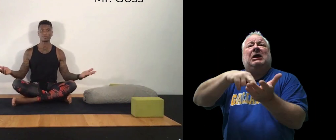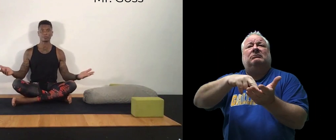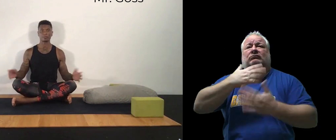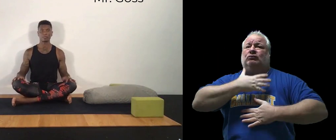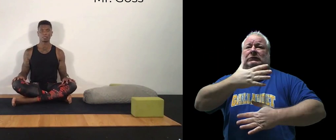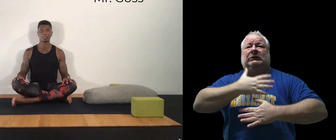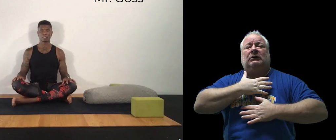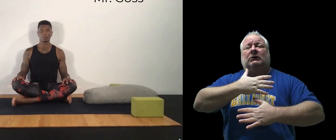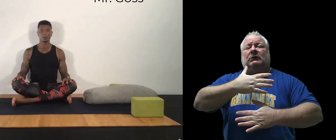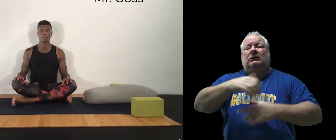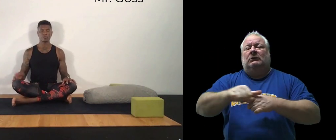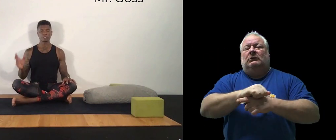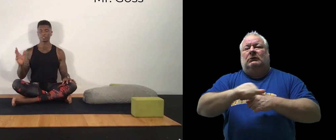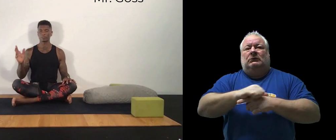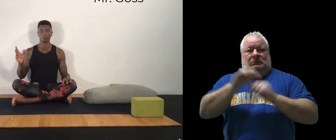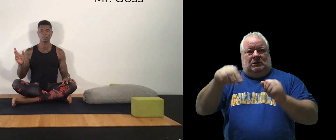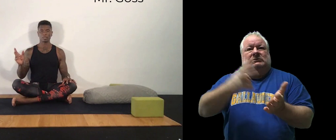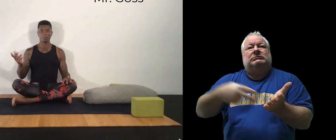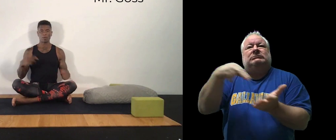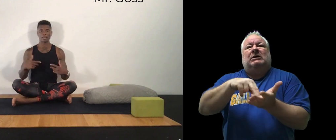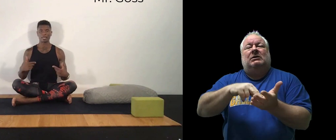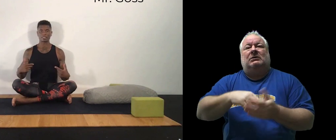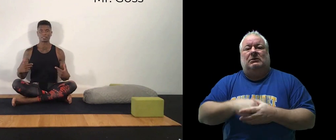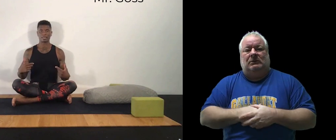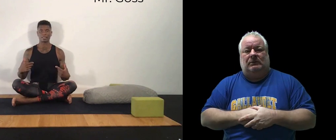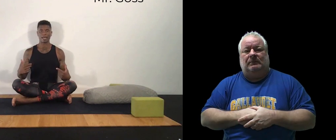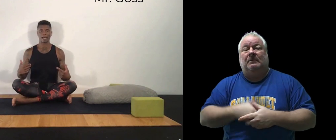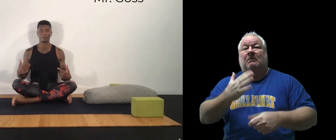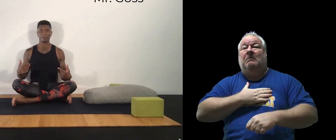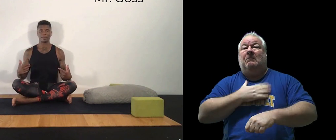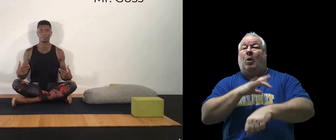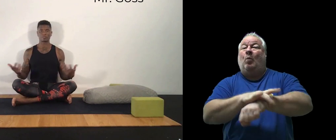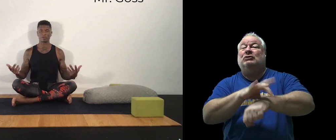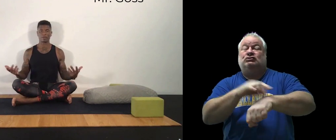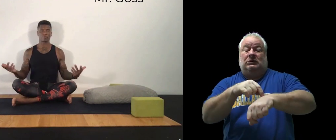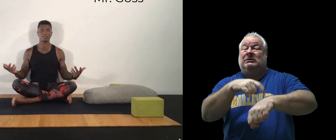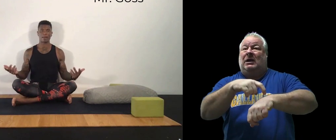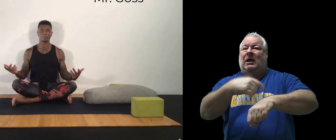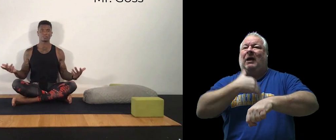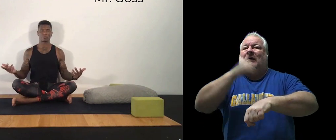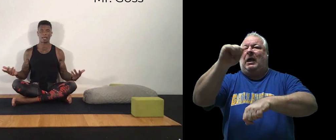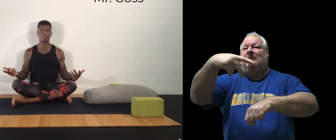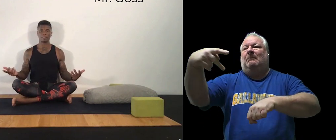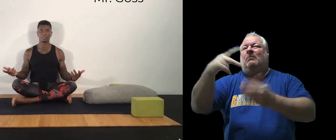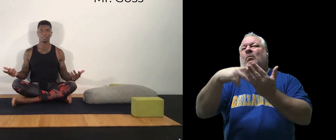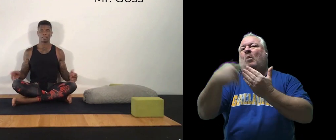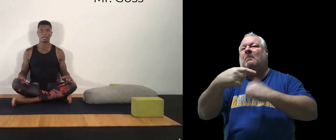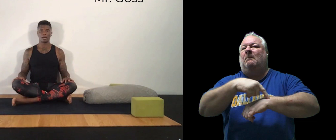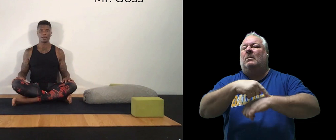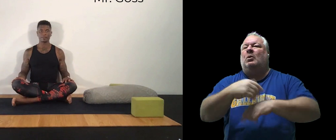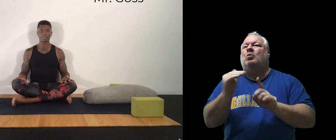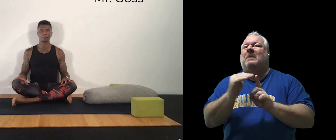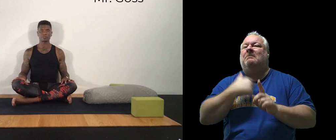You can stand up and do them. Right? You could just, my watch has an app that a breathe app that just reminds